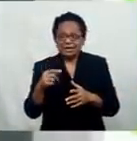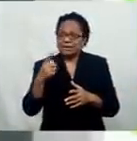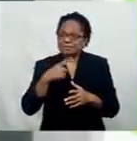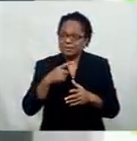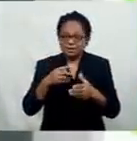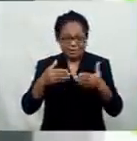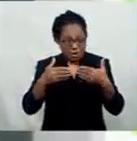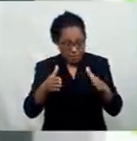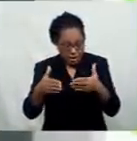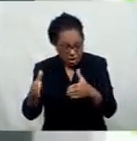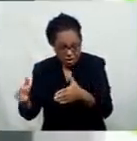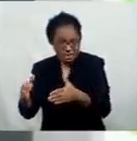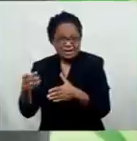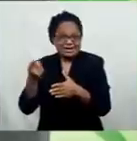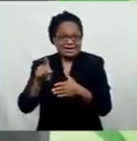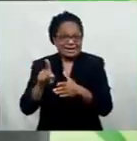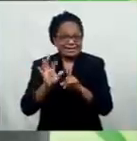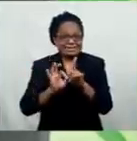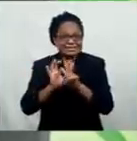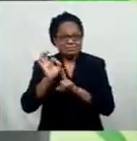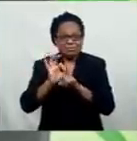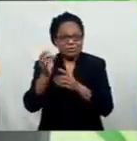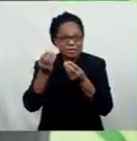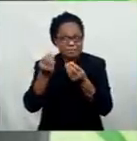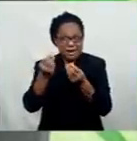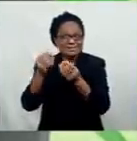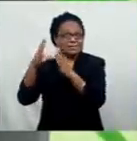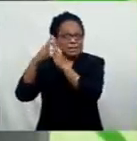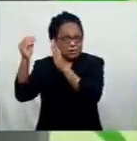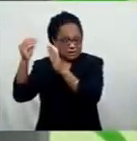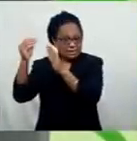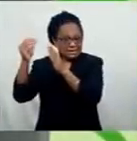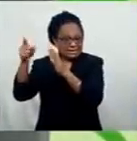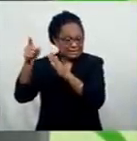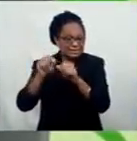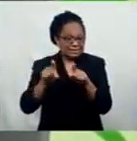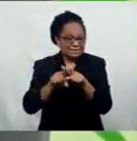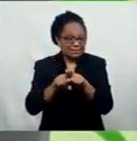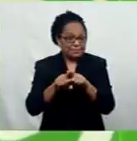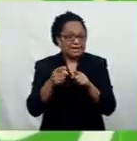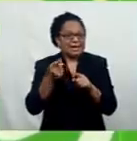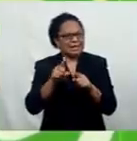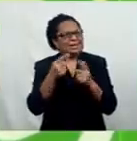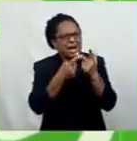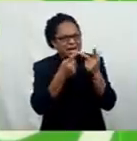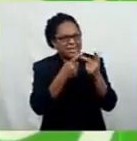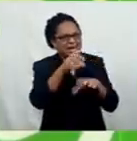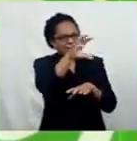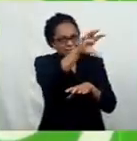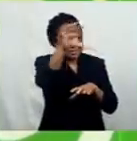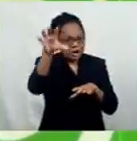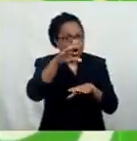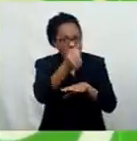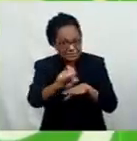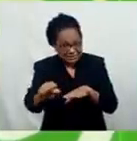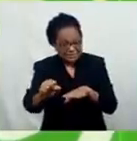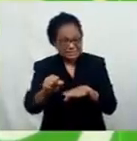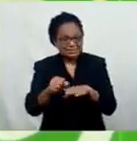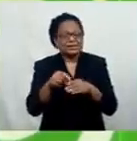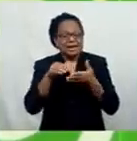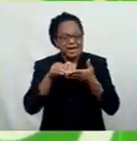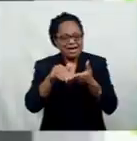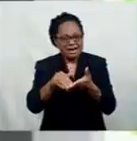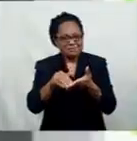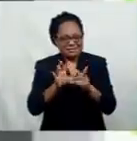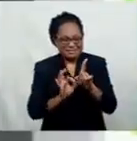restrictions combined with improved liquidity levels in Papua New Guinea and the offshore branches other than Fiji contributed to the